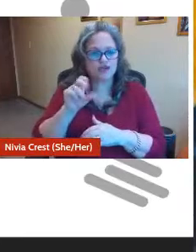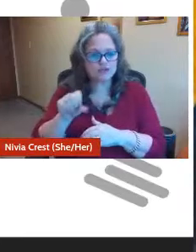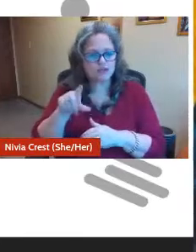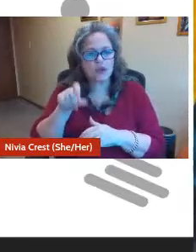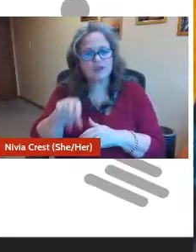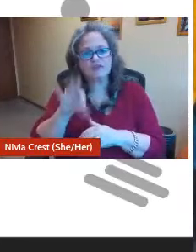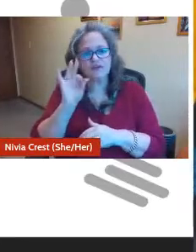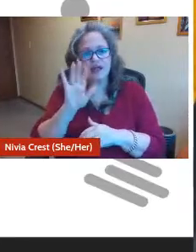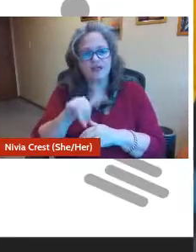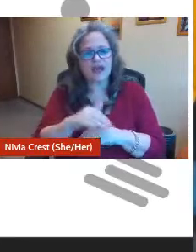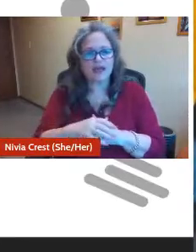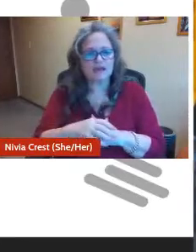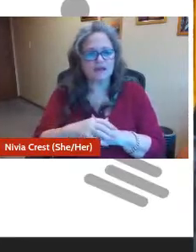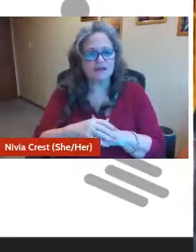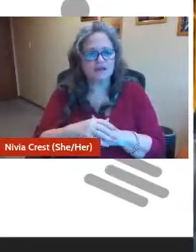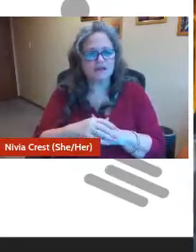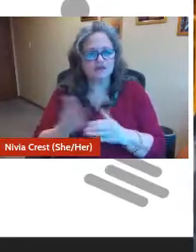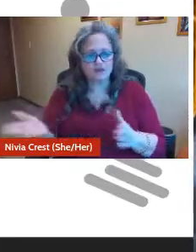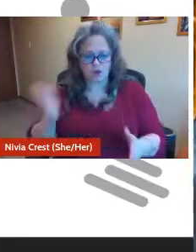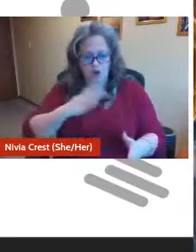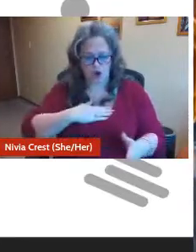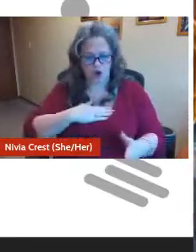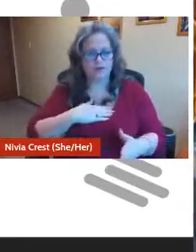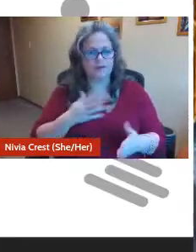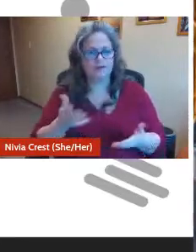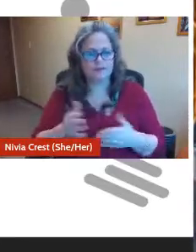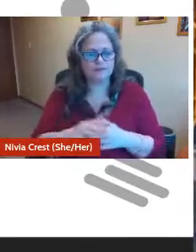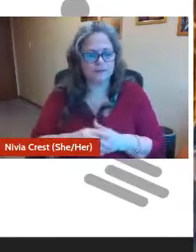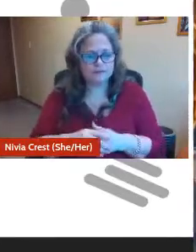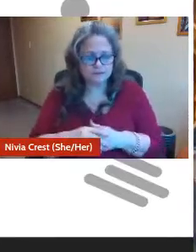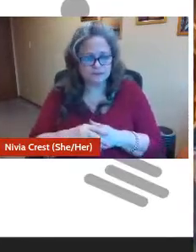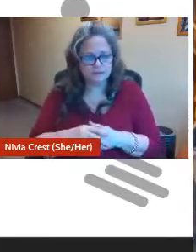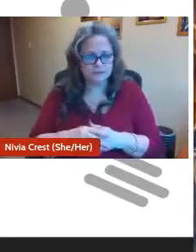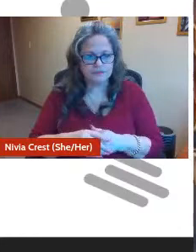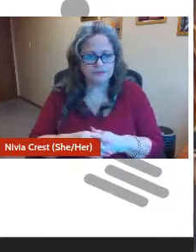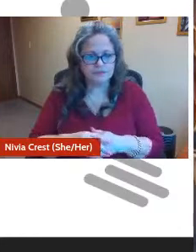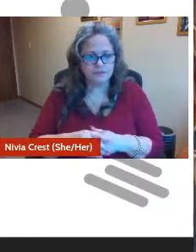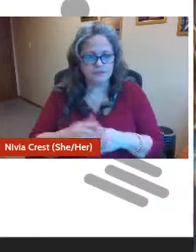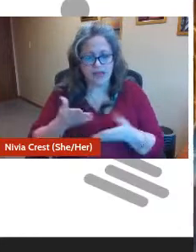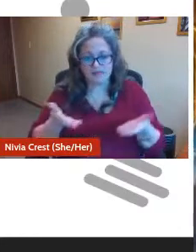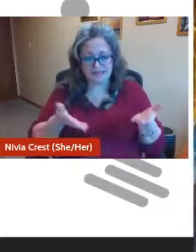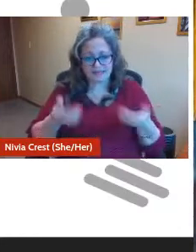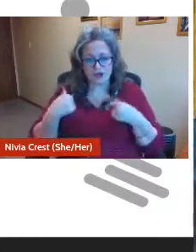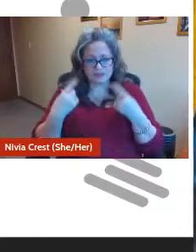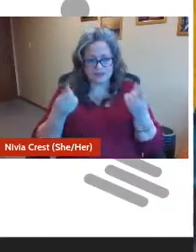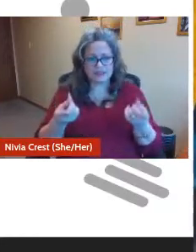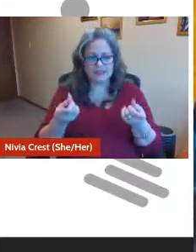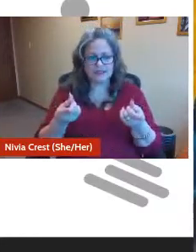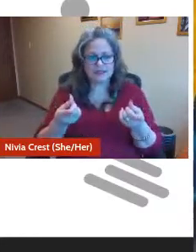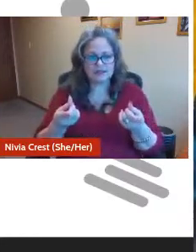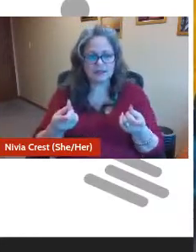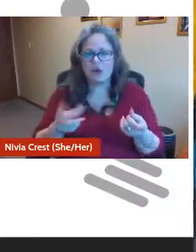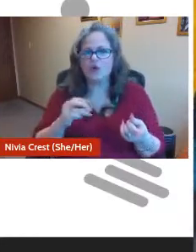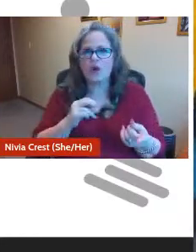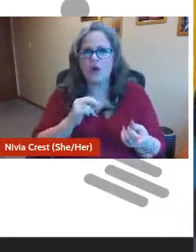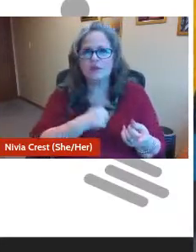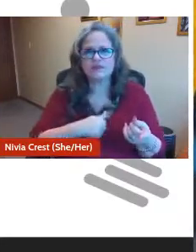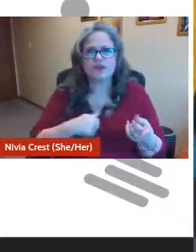find them. Mm-hmm. And to put on to the shirt, but it's fun. I've been here since